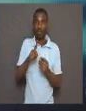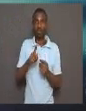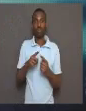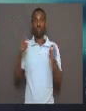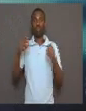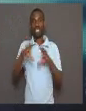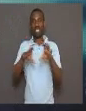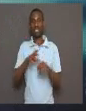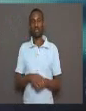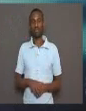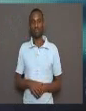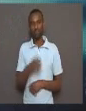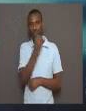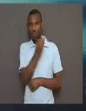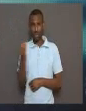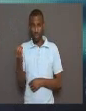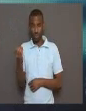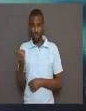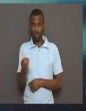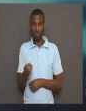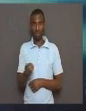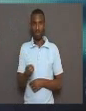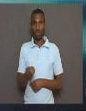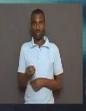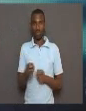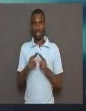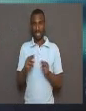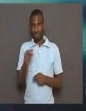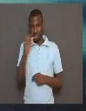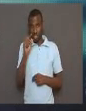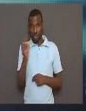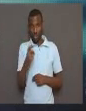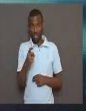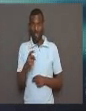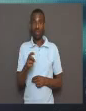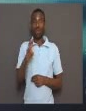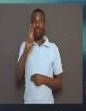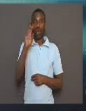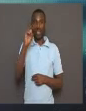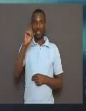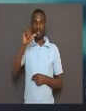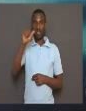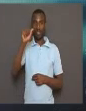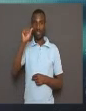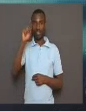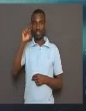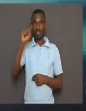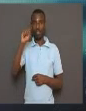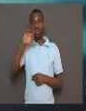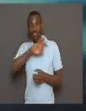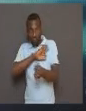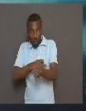If the object weighs less than the buoyant force, it will float in the